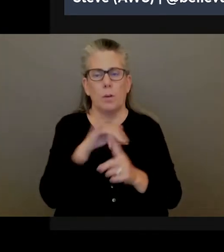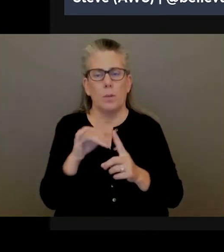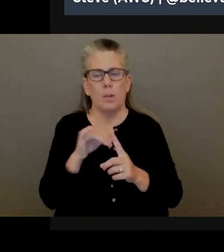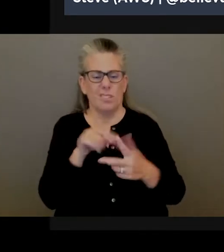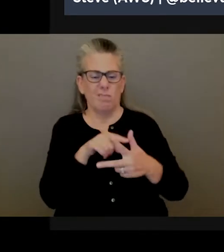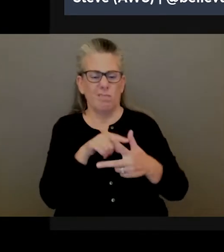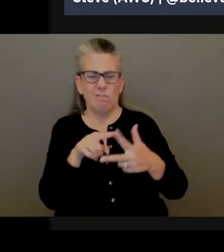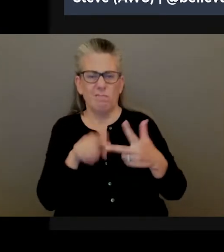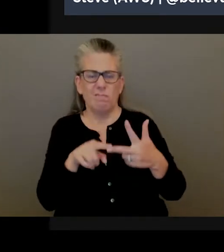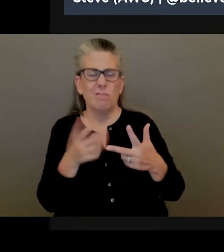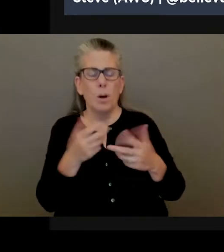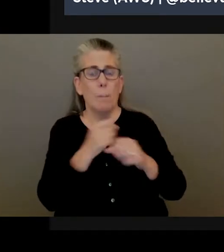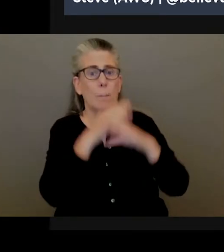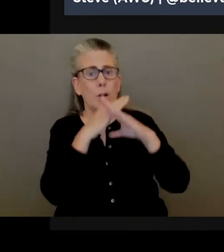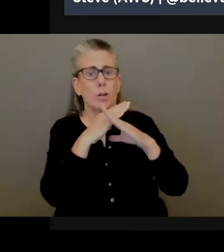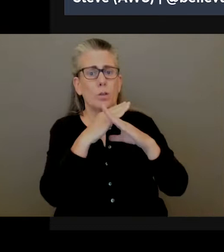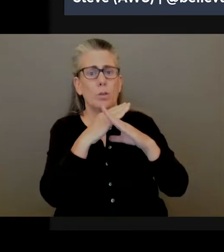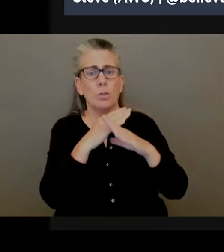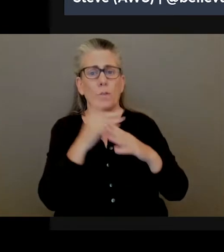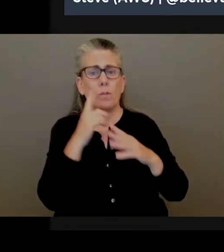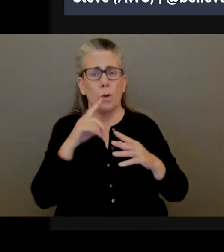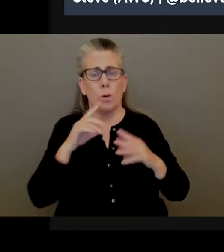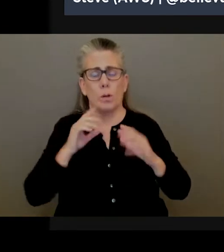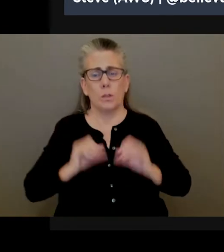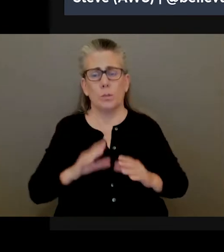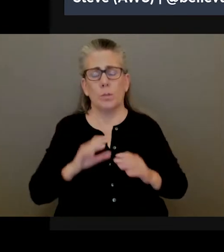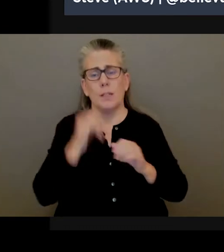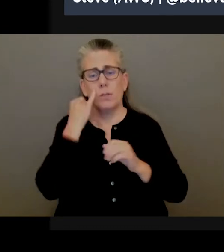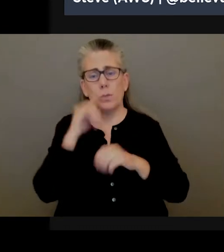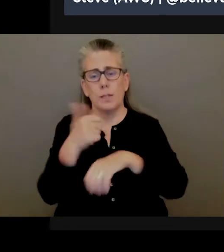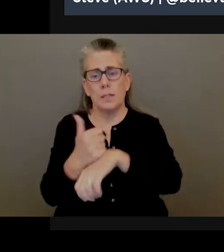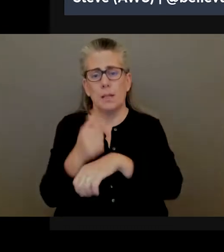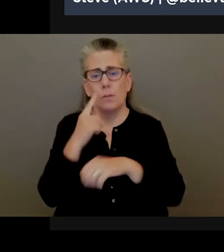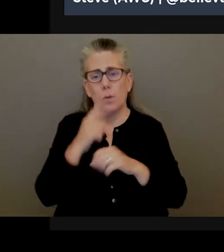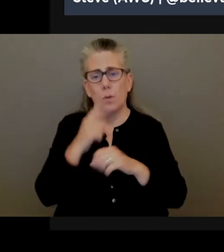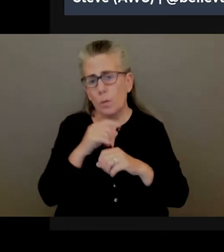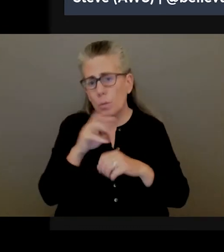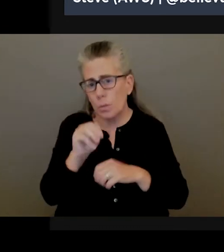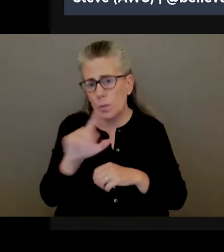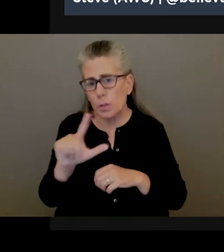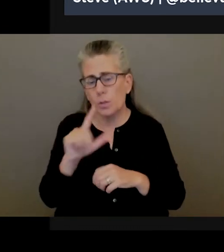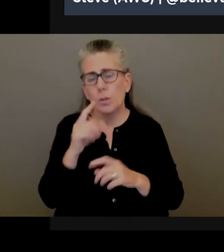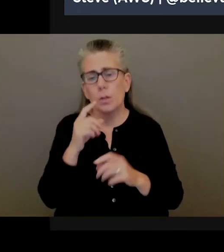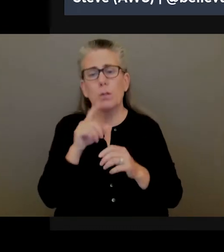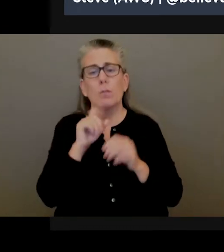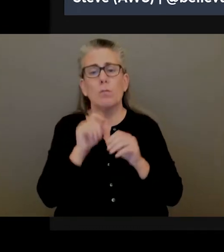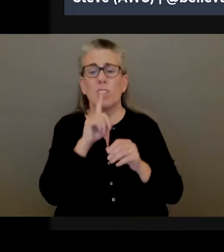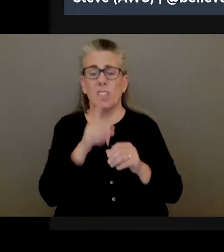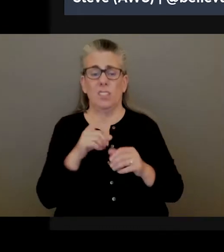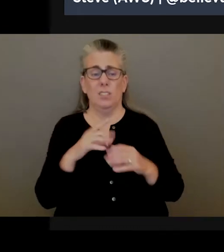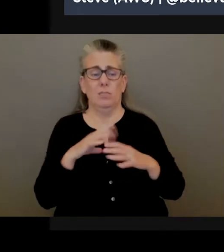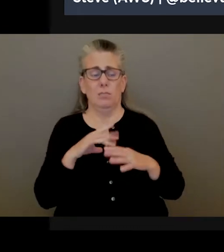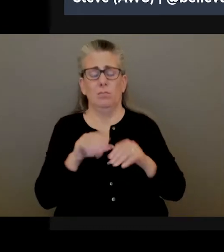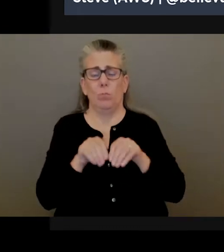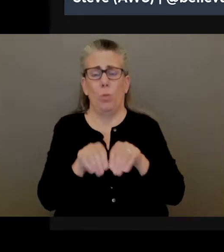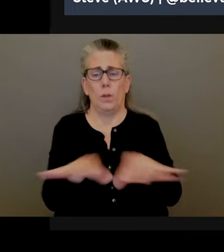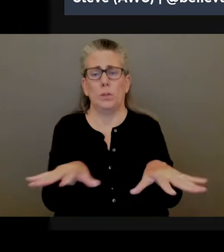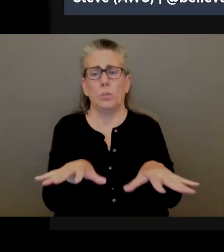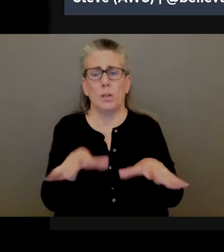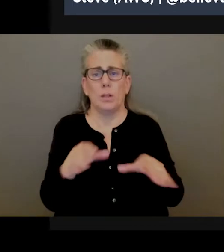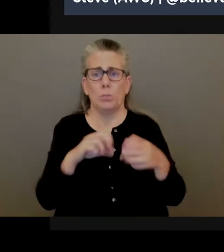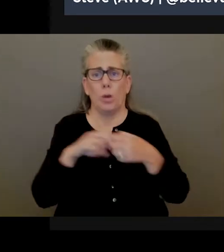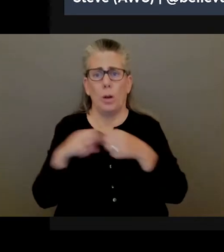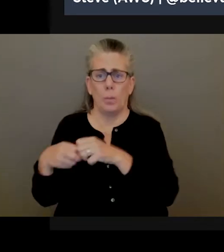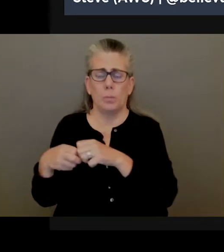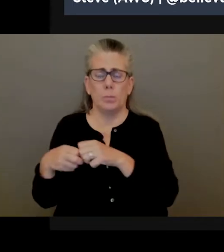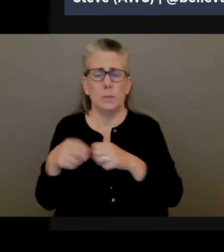see, right, that are preventing the use of machine learning from becoming even more widespread. And that's exactly what AWS is trying to solve with this